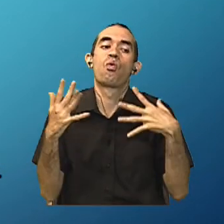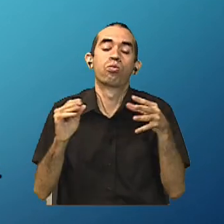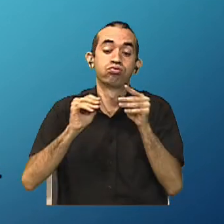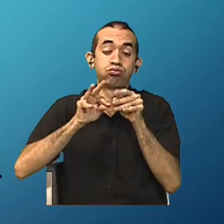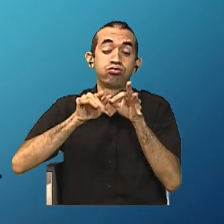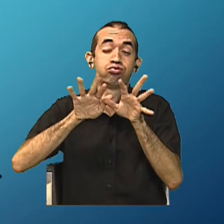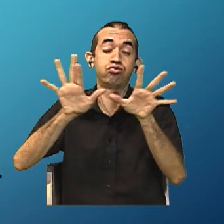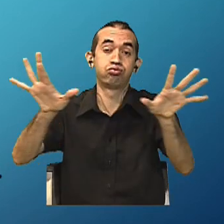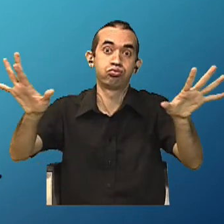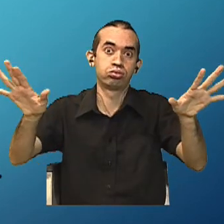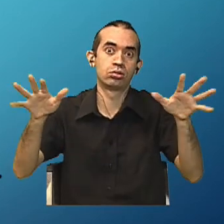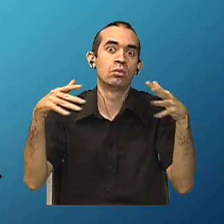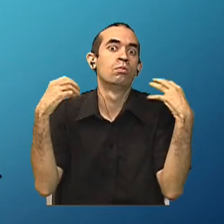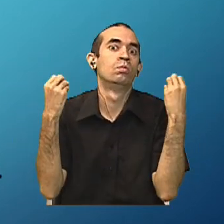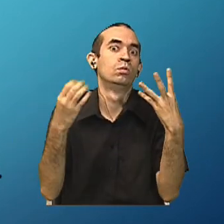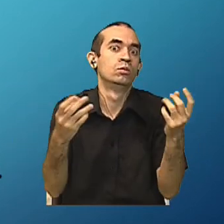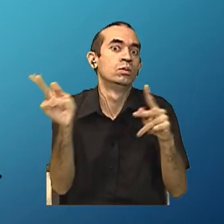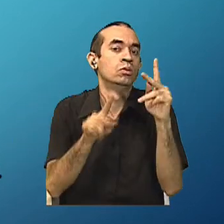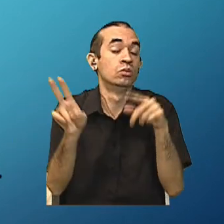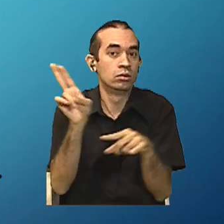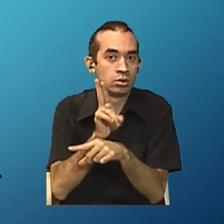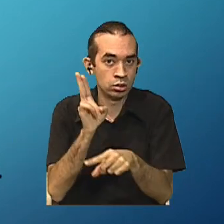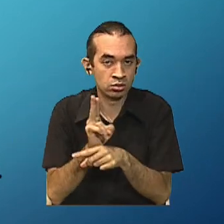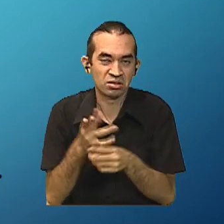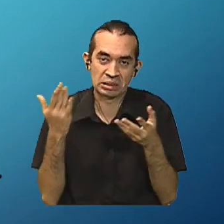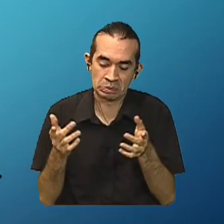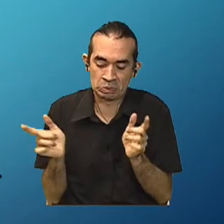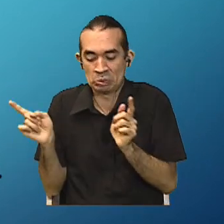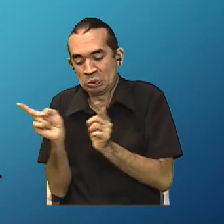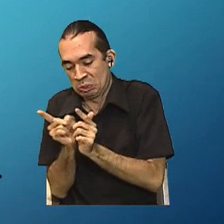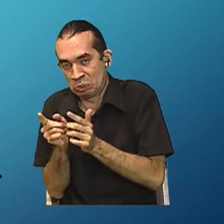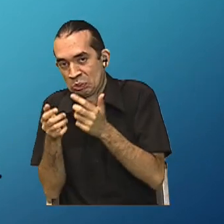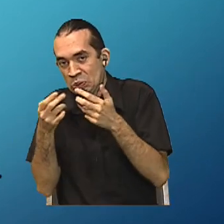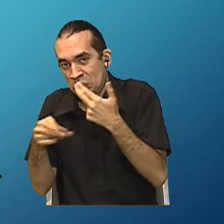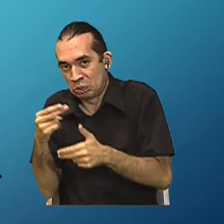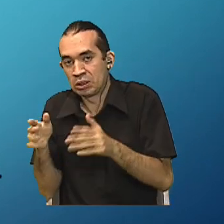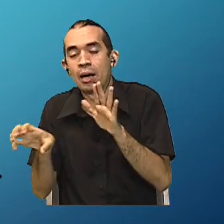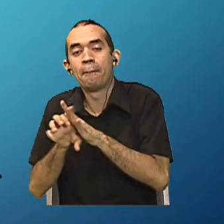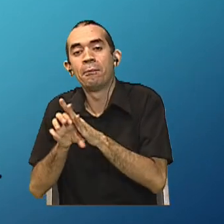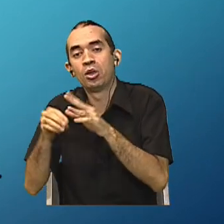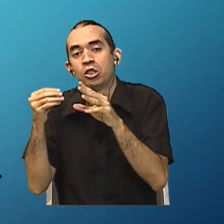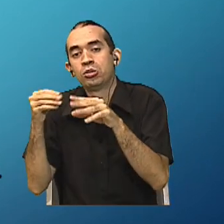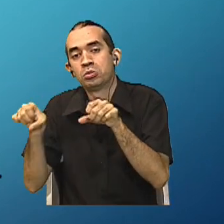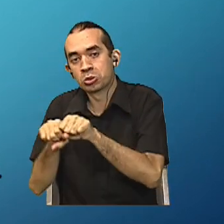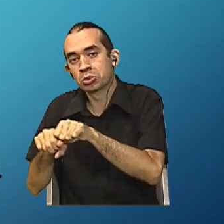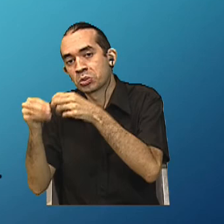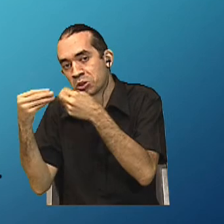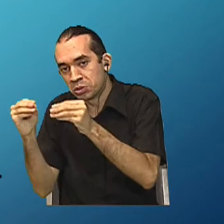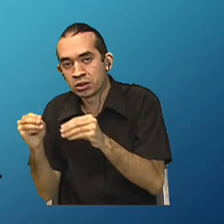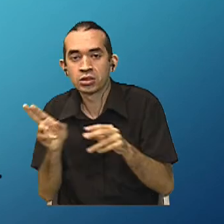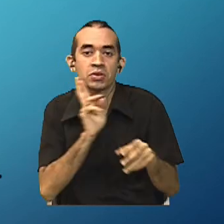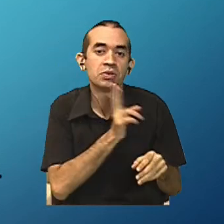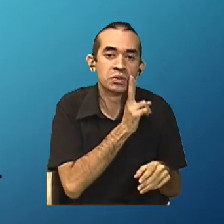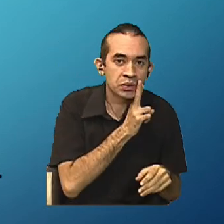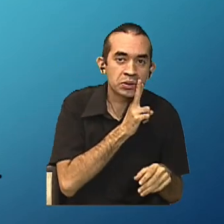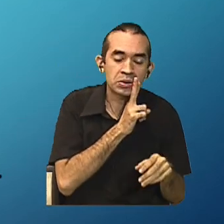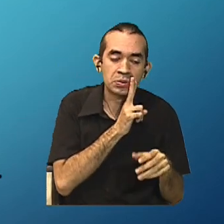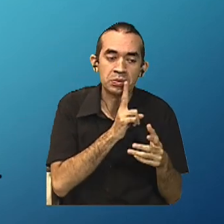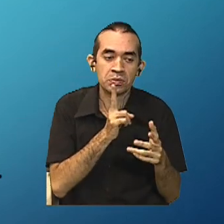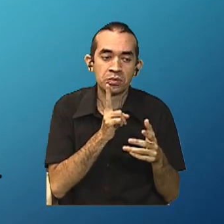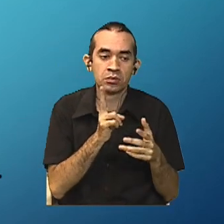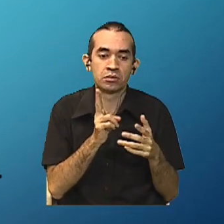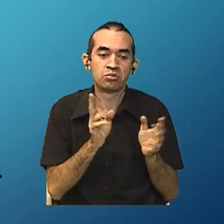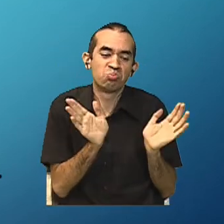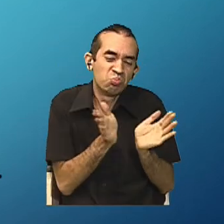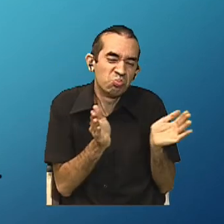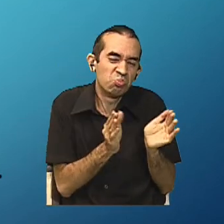popular. Many small businesses, such as shoe stores and restaurants, are using small